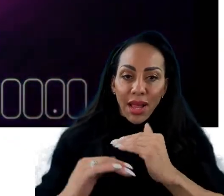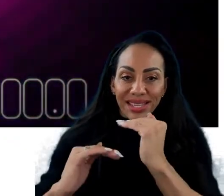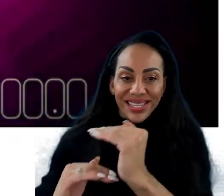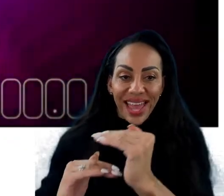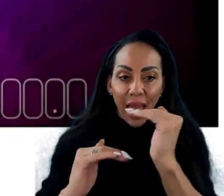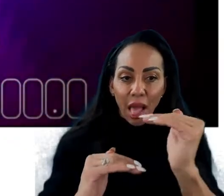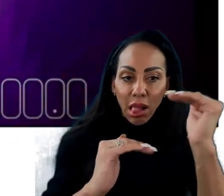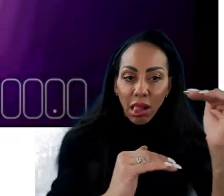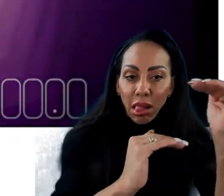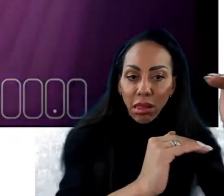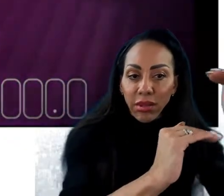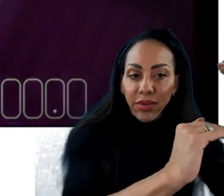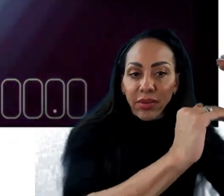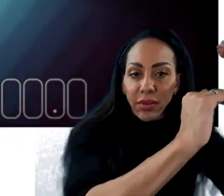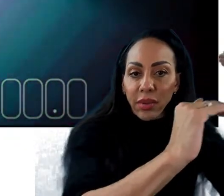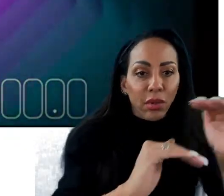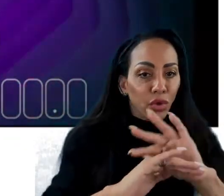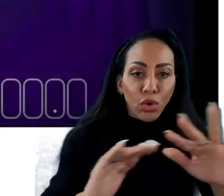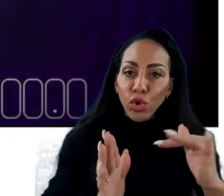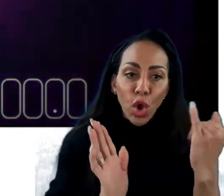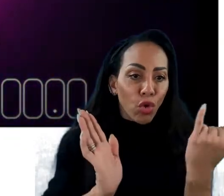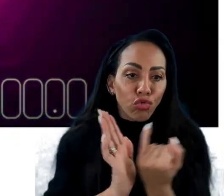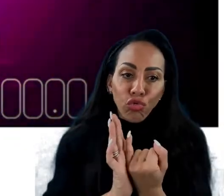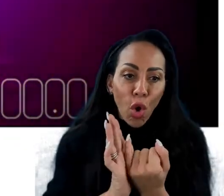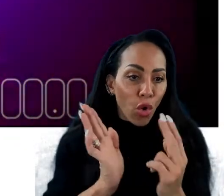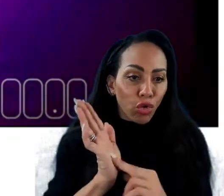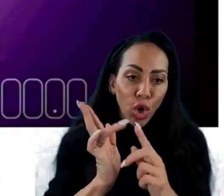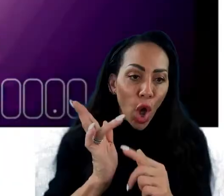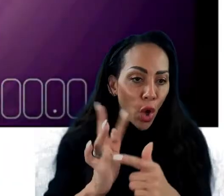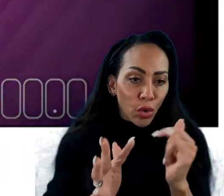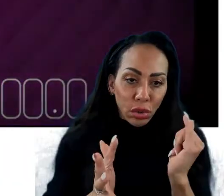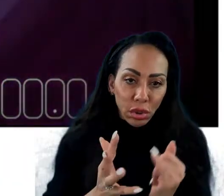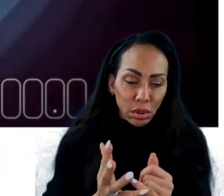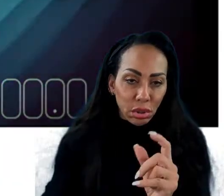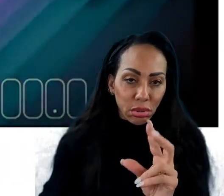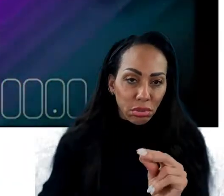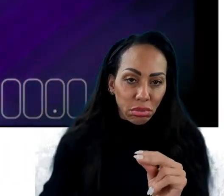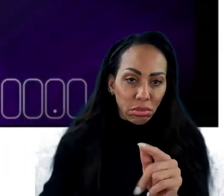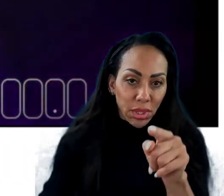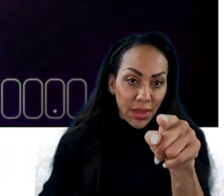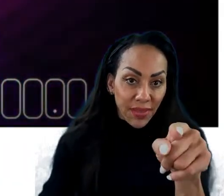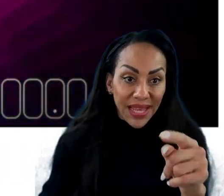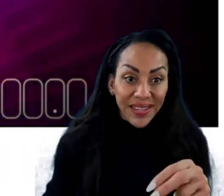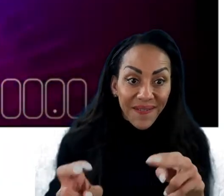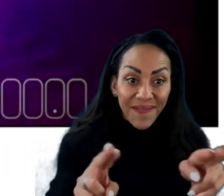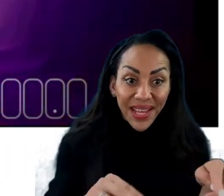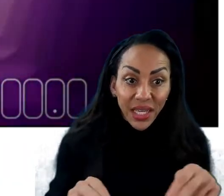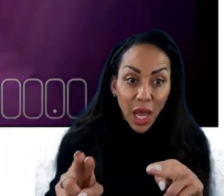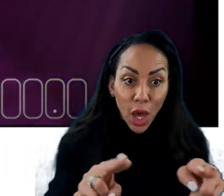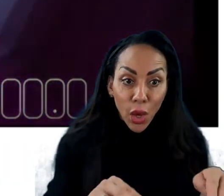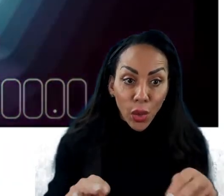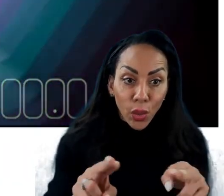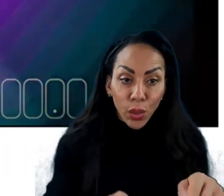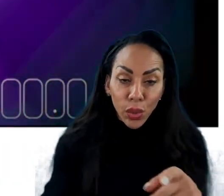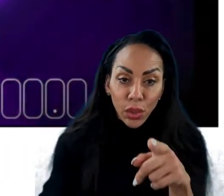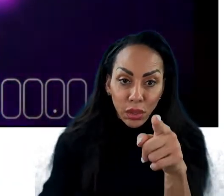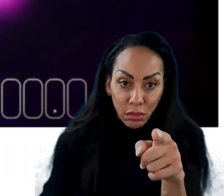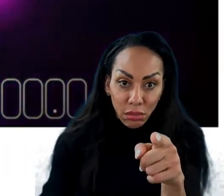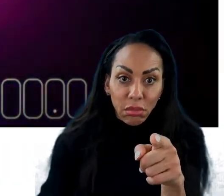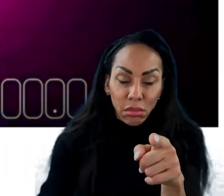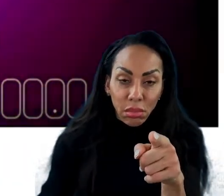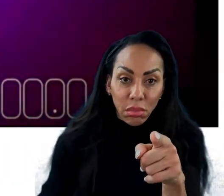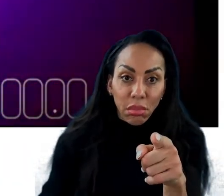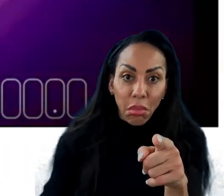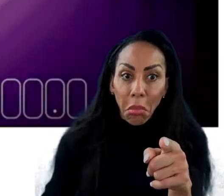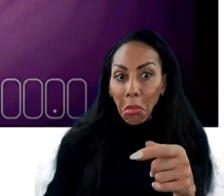note. So in the video that's playing here, you can see we got all of this working, and it